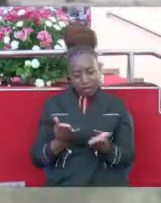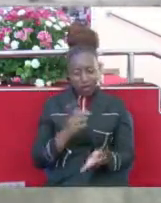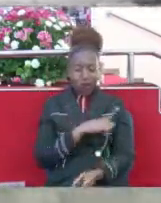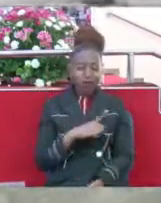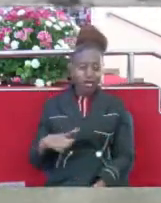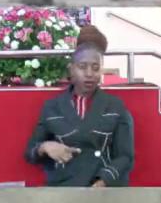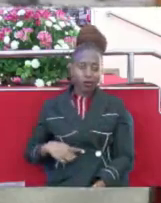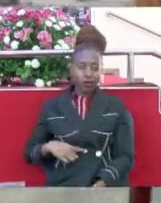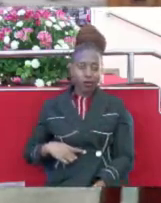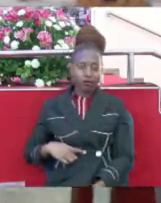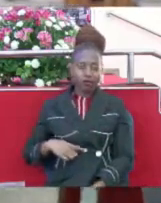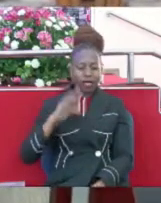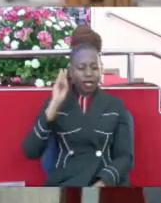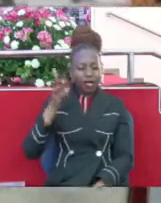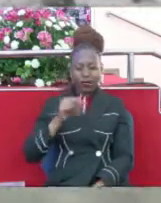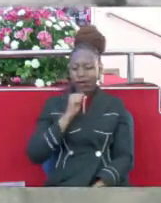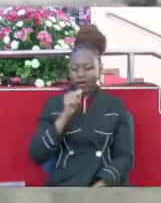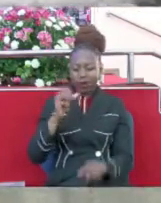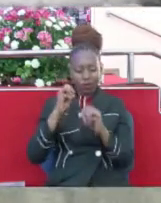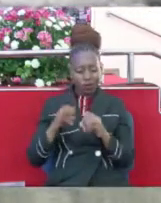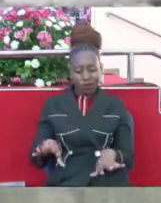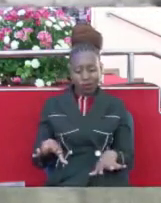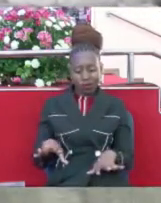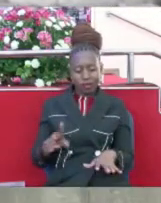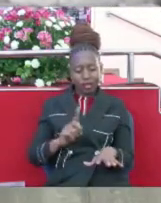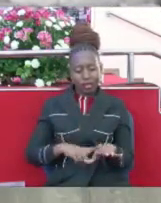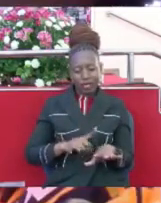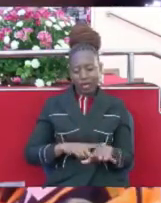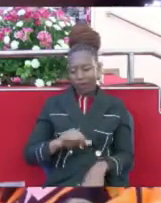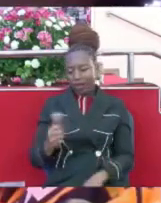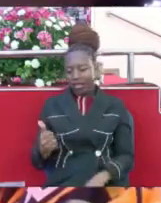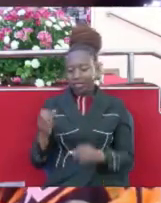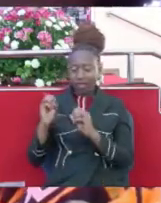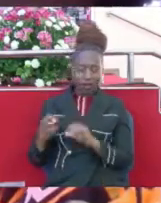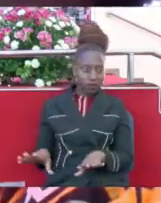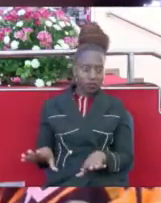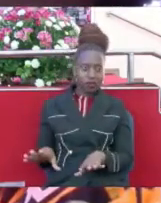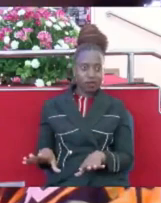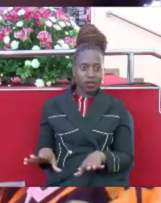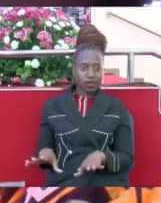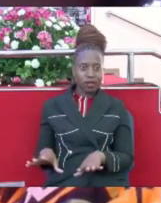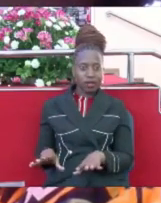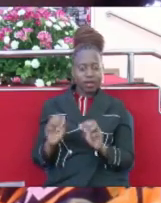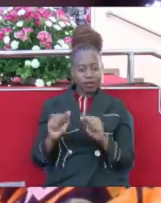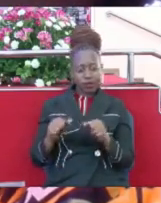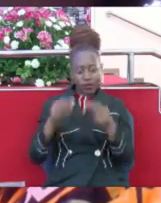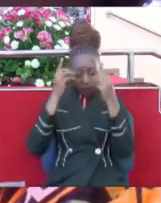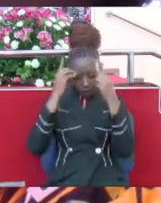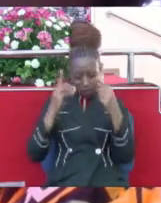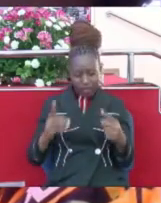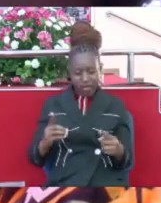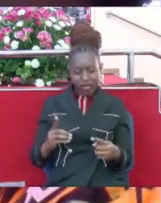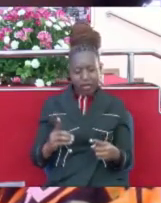not get lost when the others are getting lost. Praise the name of the Lord. You can decide that before your children